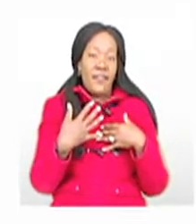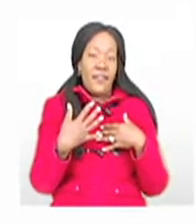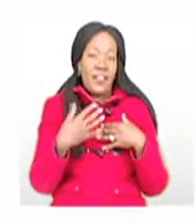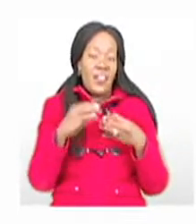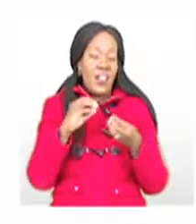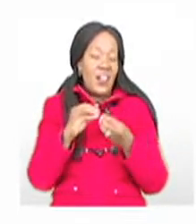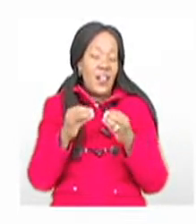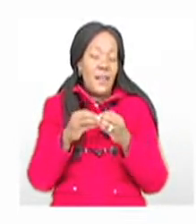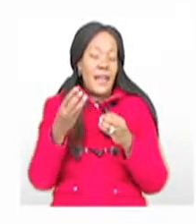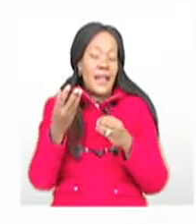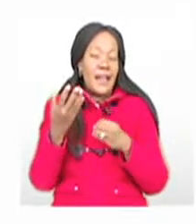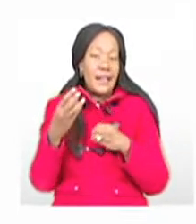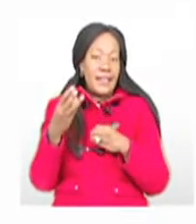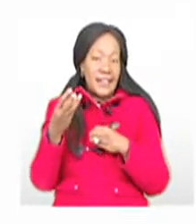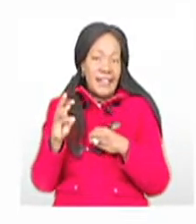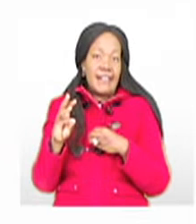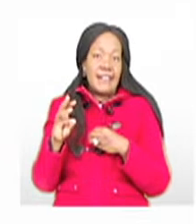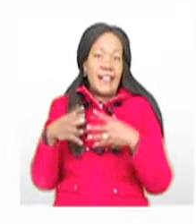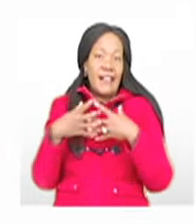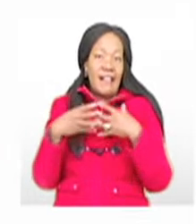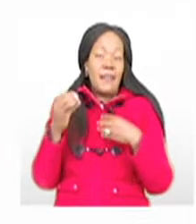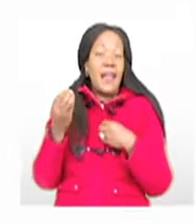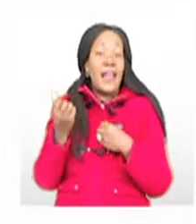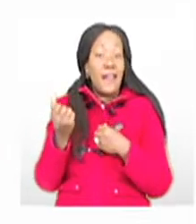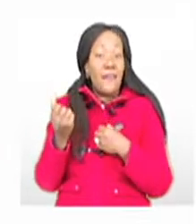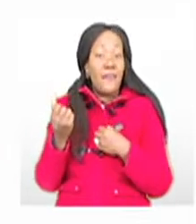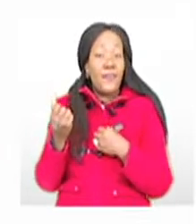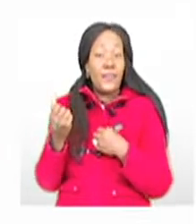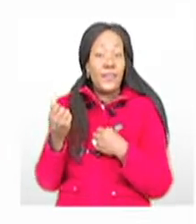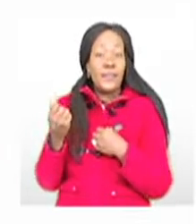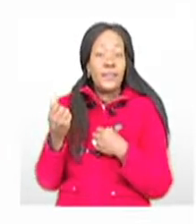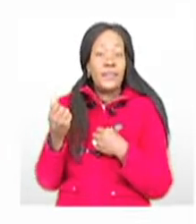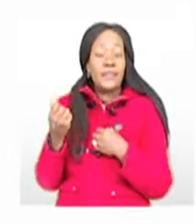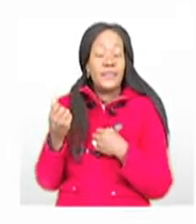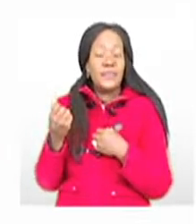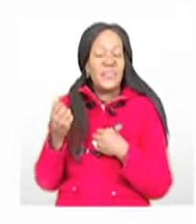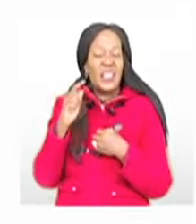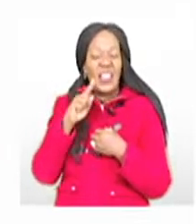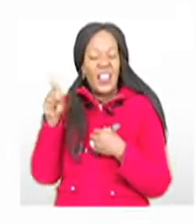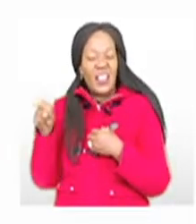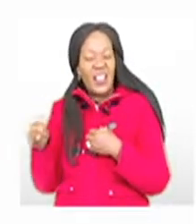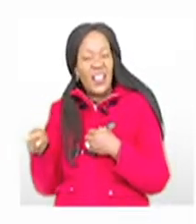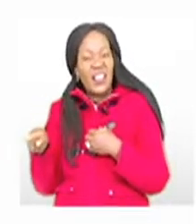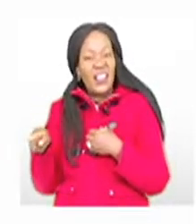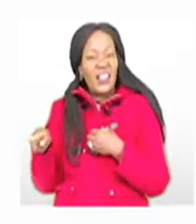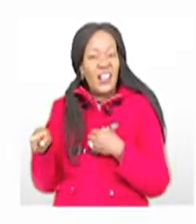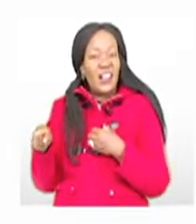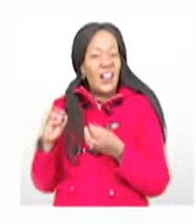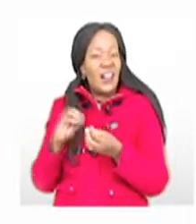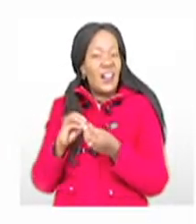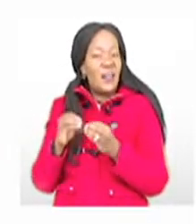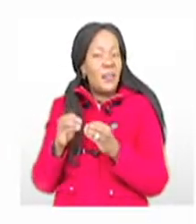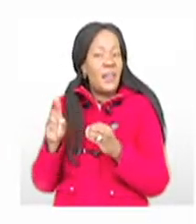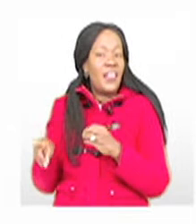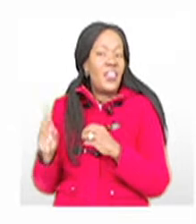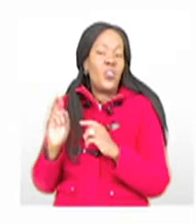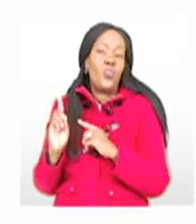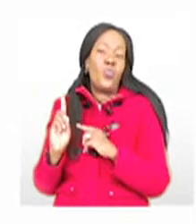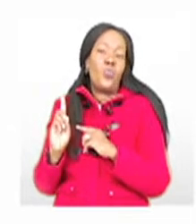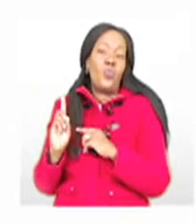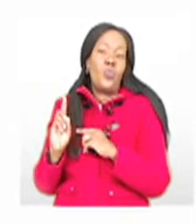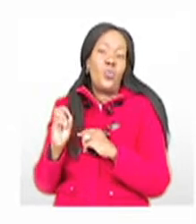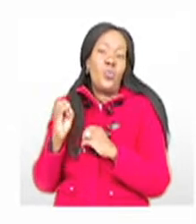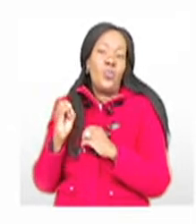gate number 6 has been numbered. Now let's look what is the next